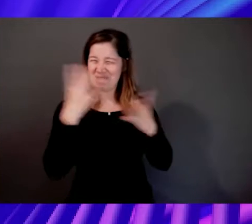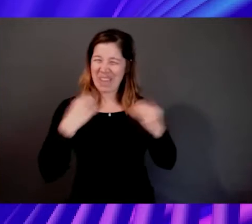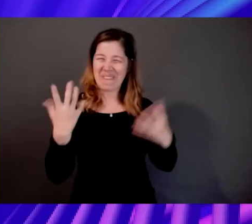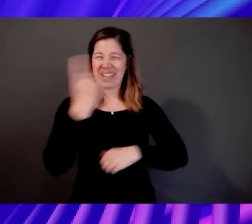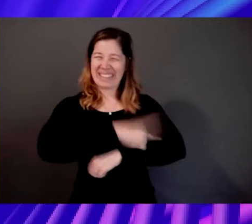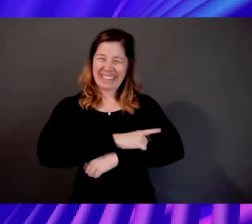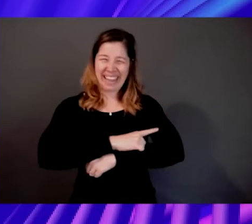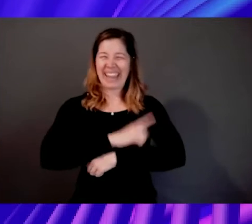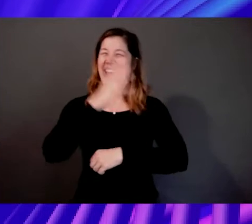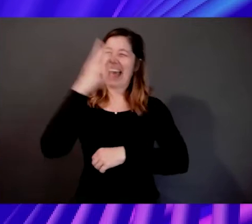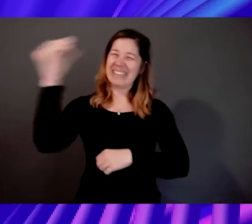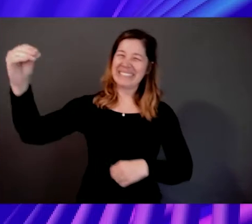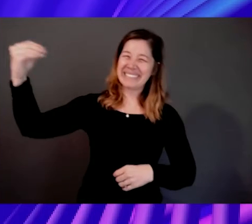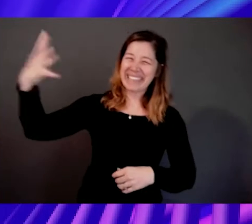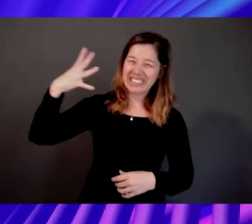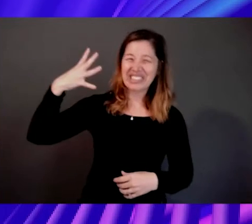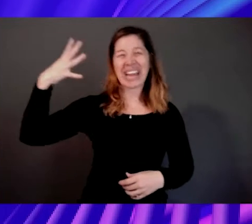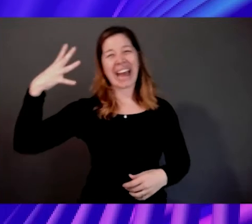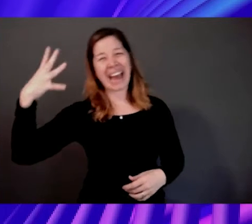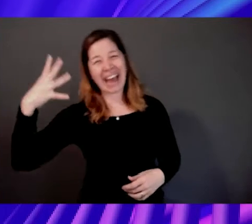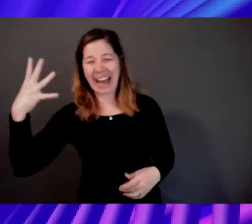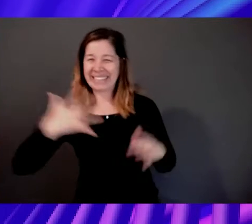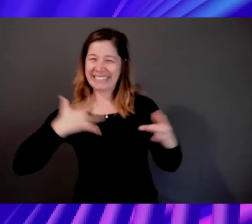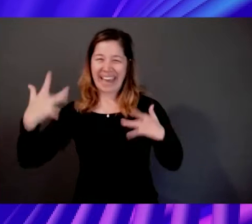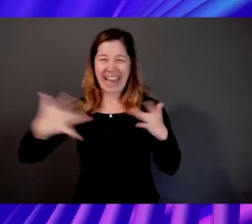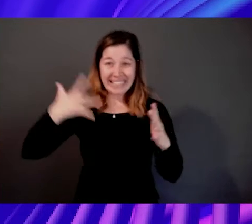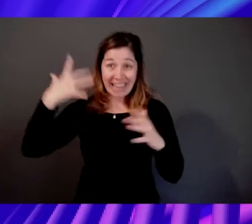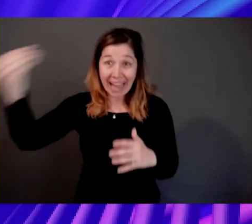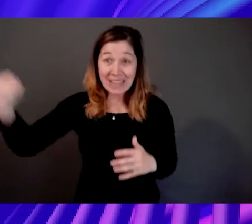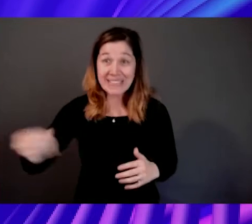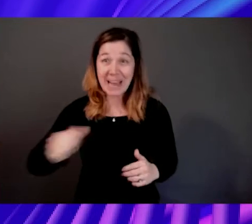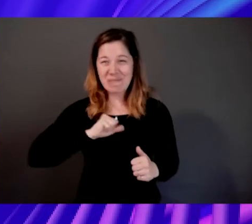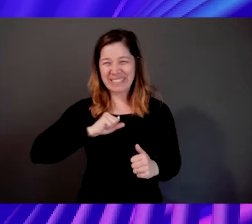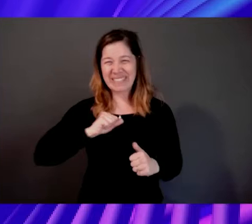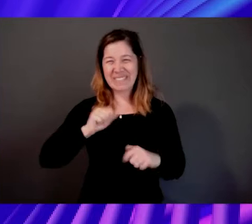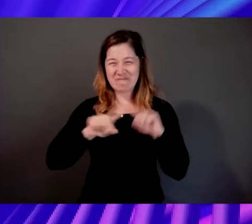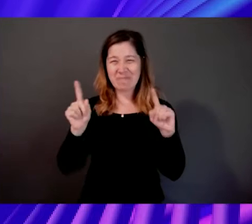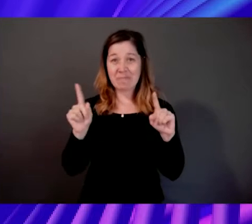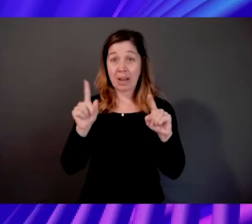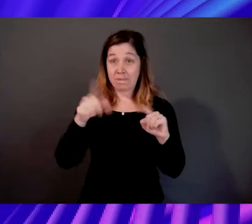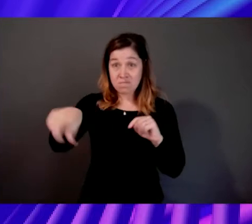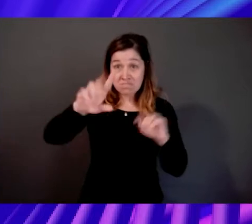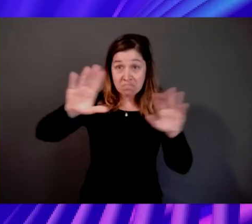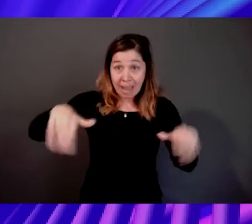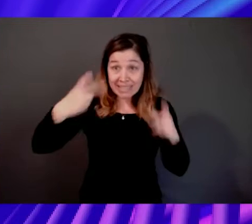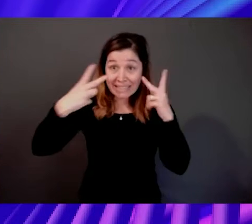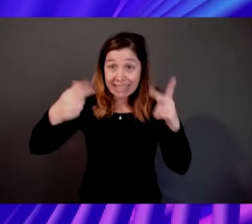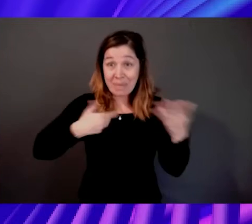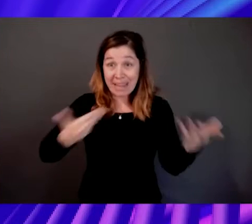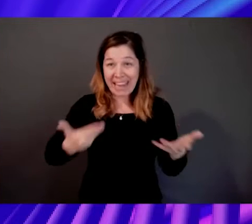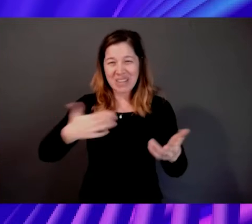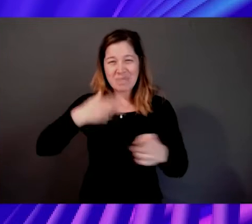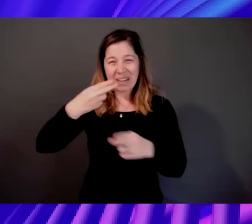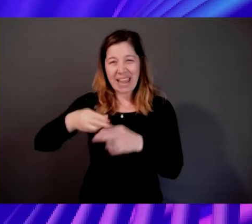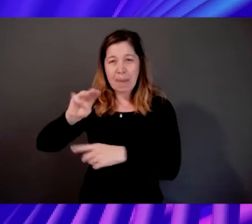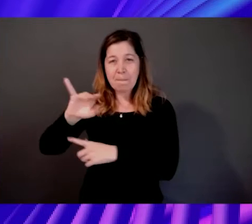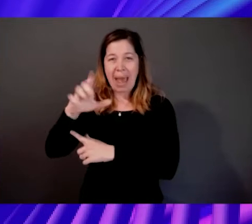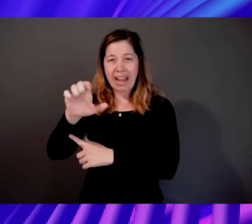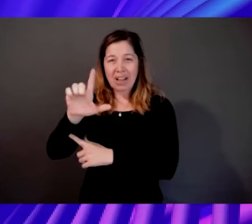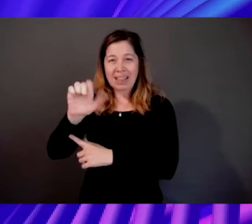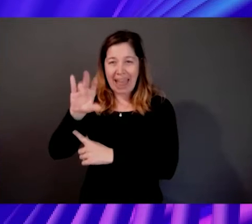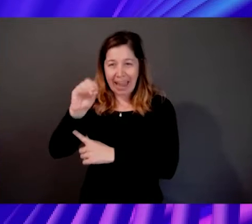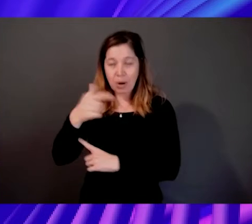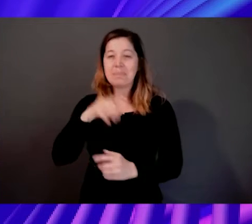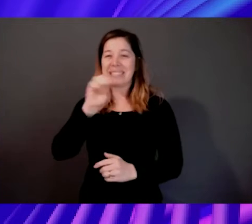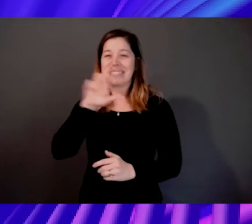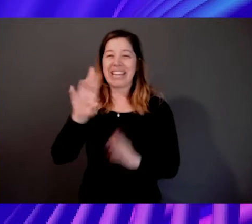The sun is shining. I can't wait to get out there myself. But for those of you that haven't seen me on the show before, my name is Michael Leando. I'm a senior developer advocate on